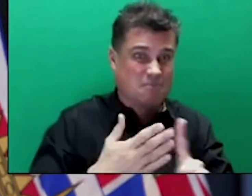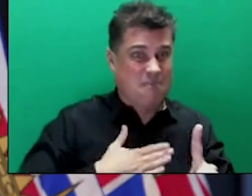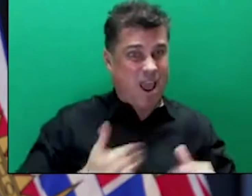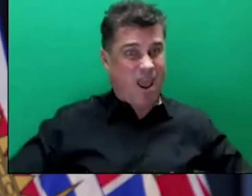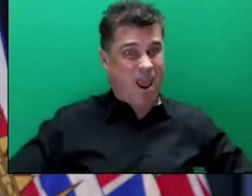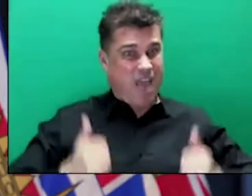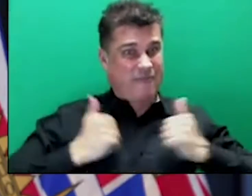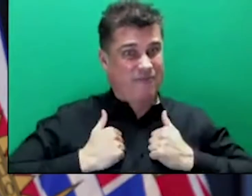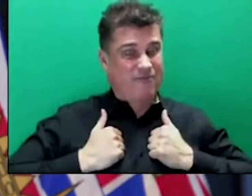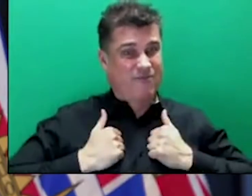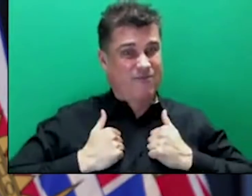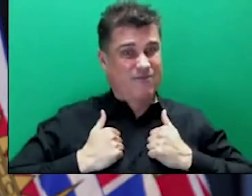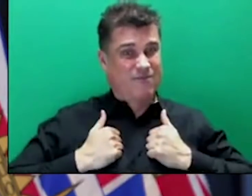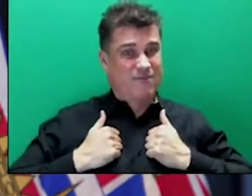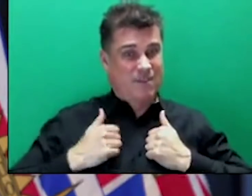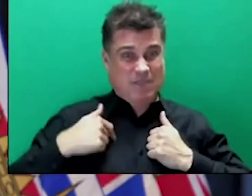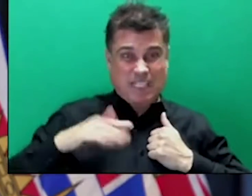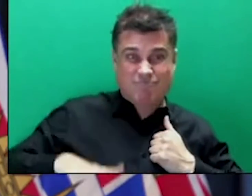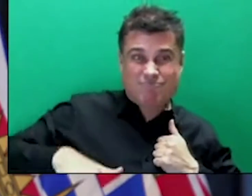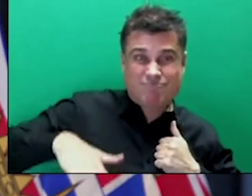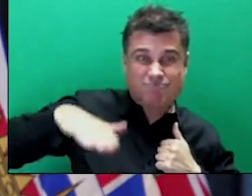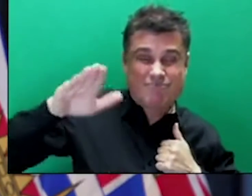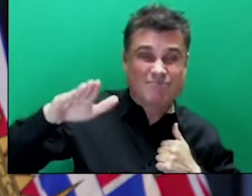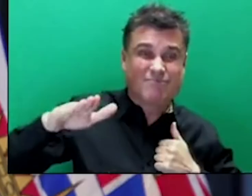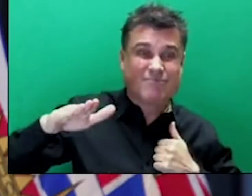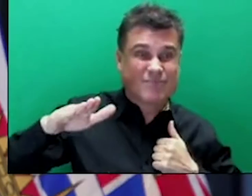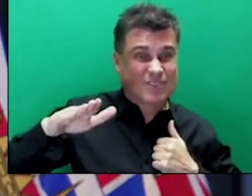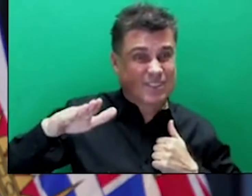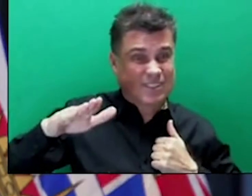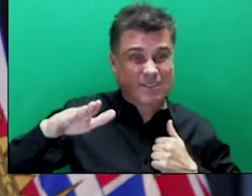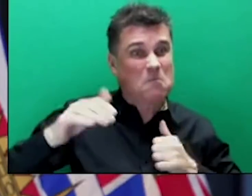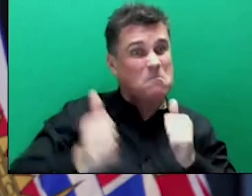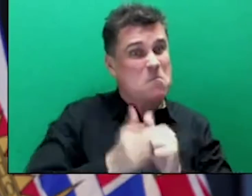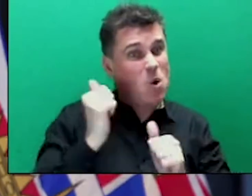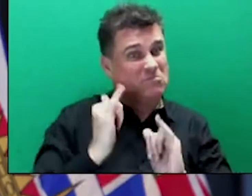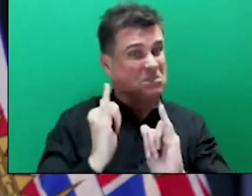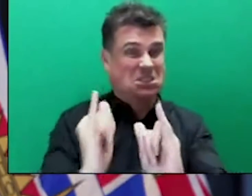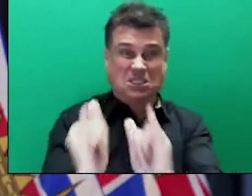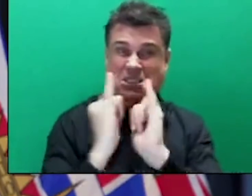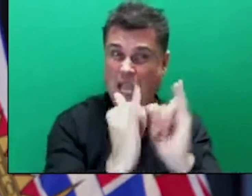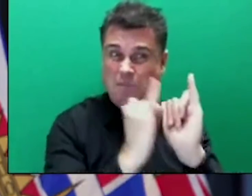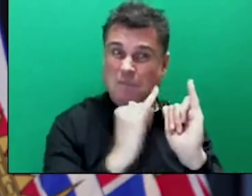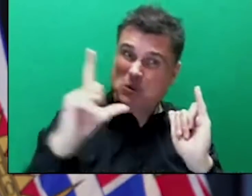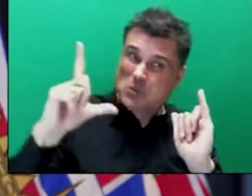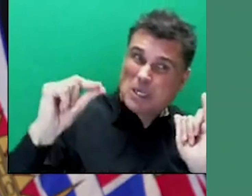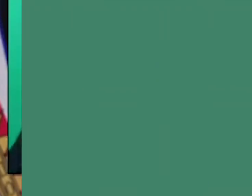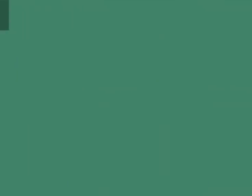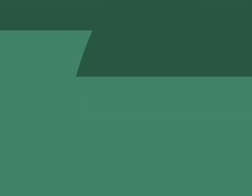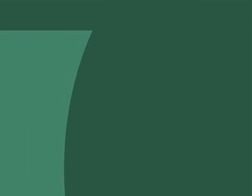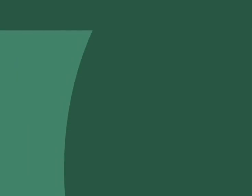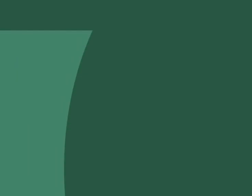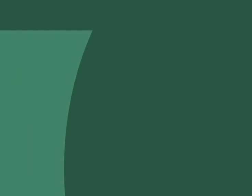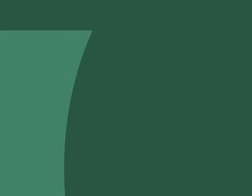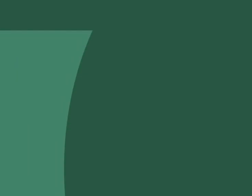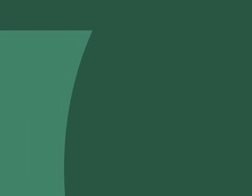to be resilient, and we have to support each other with compassion, especially now.